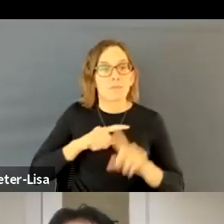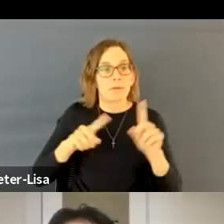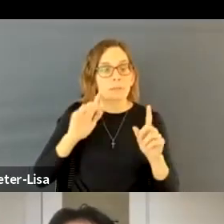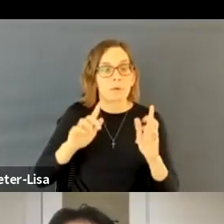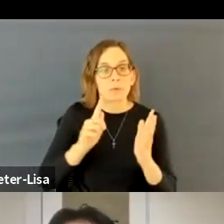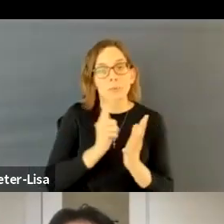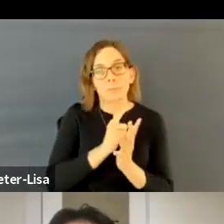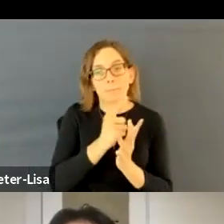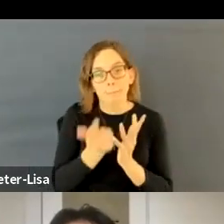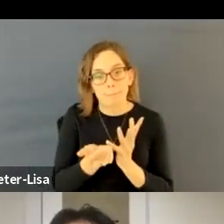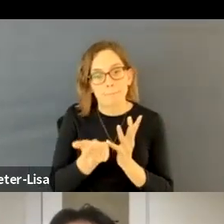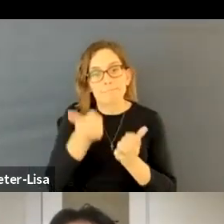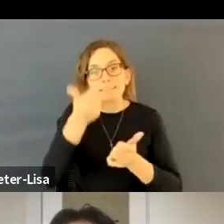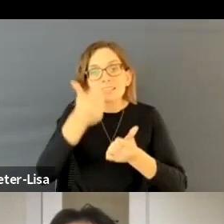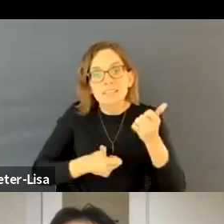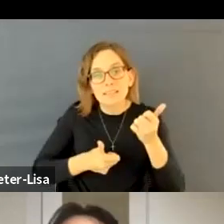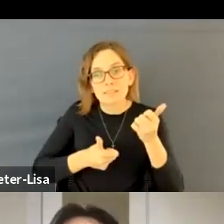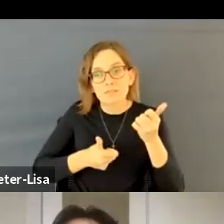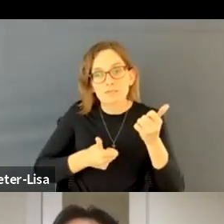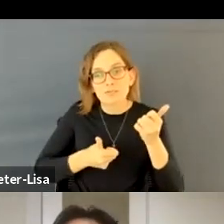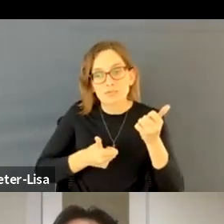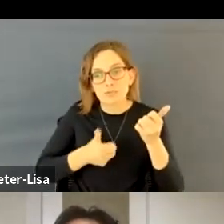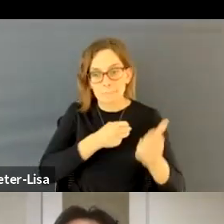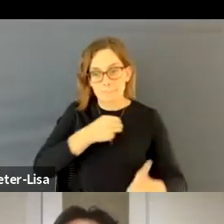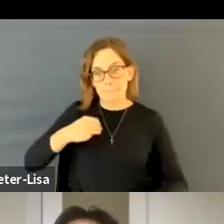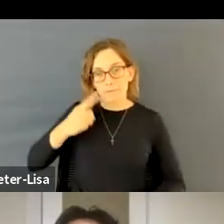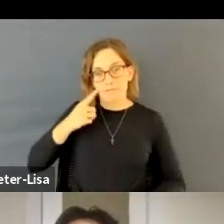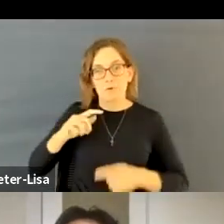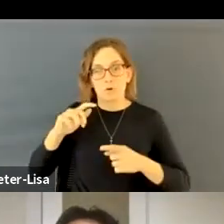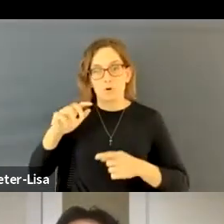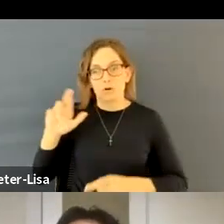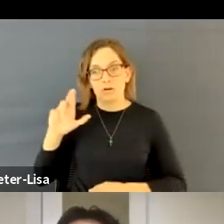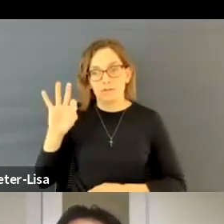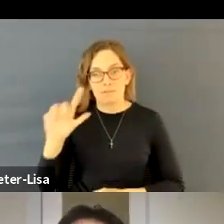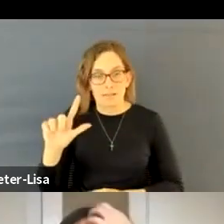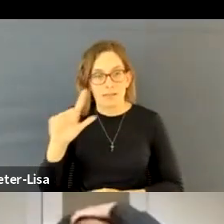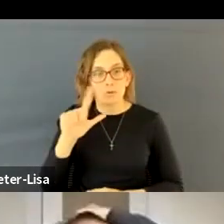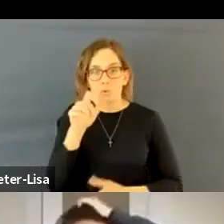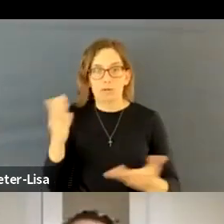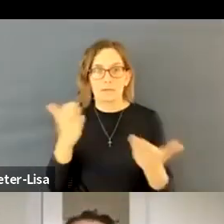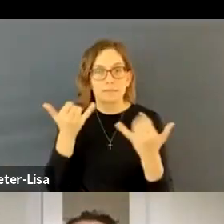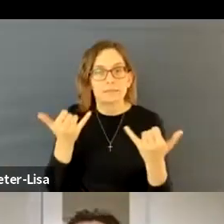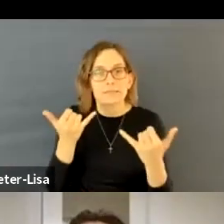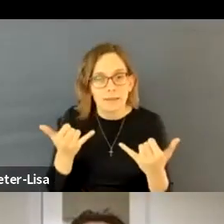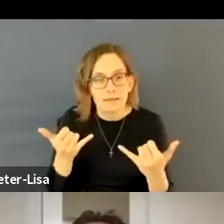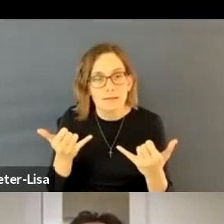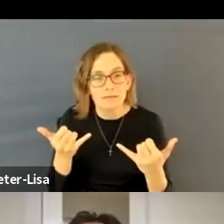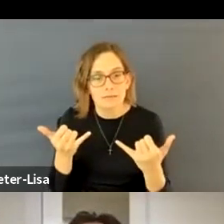to each member of Rehearsals for Life who is here with me today. So